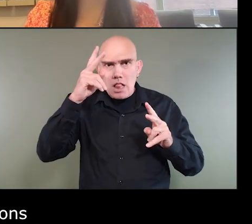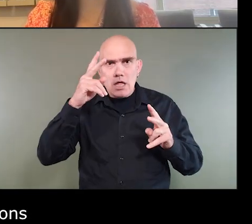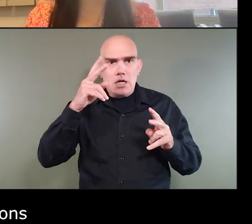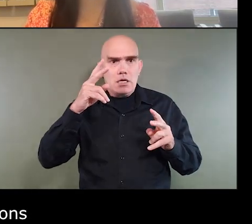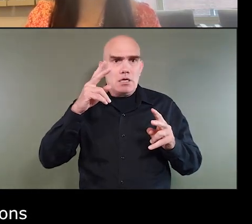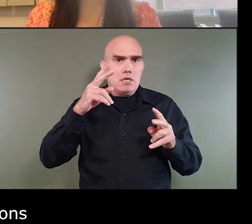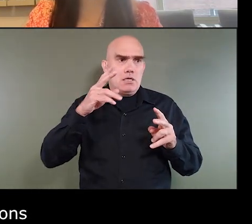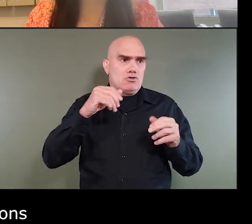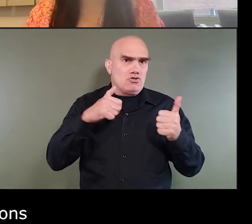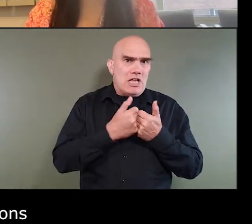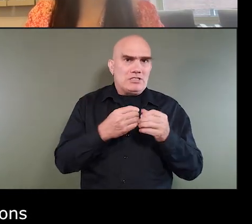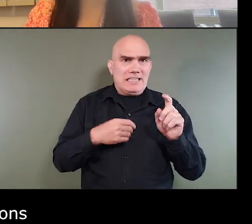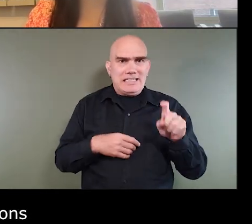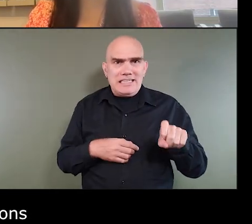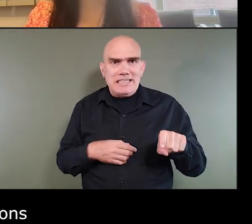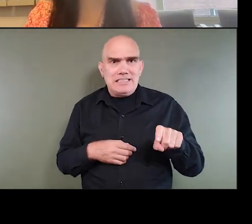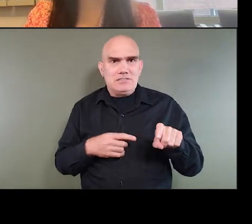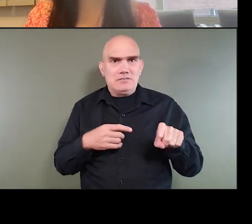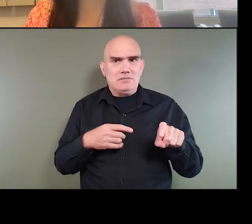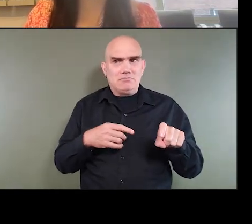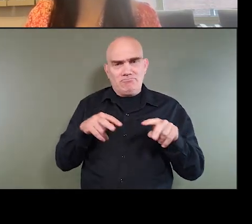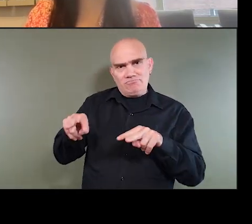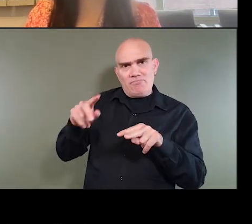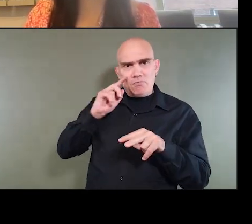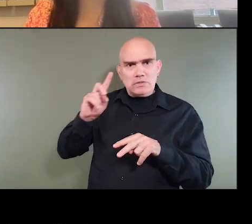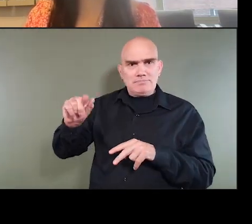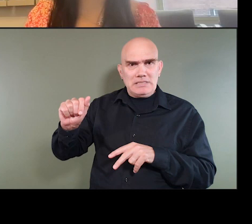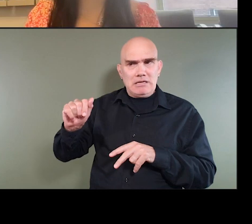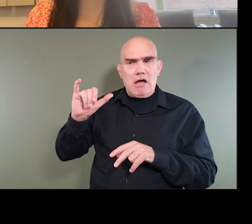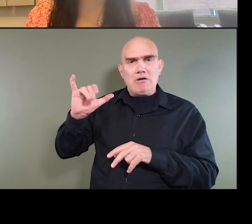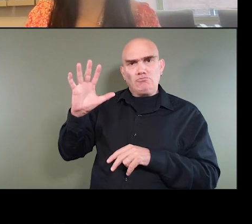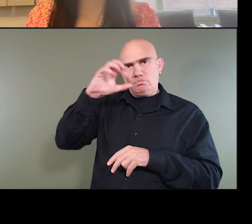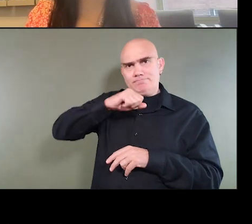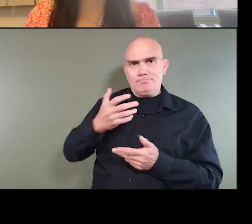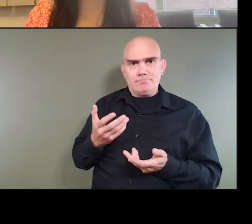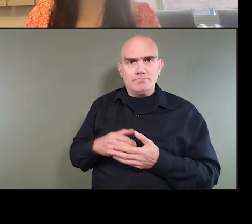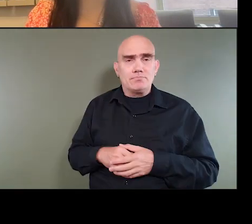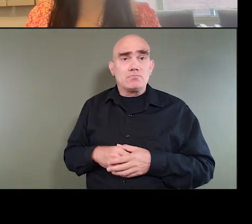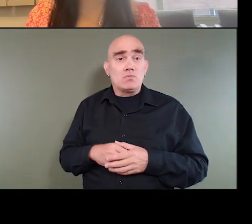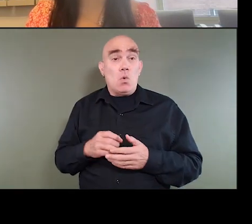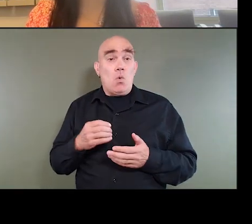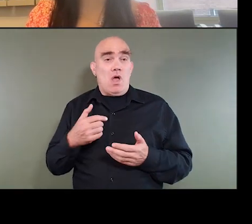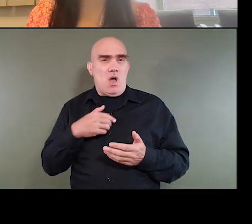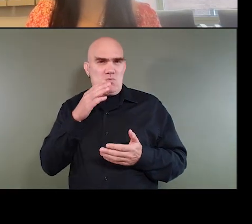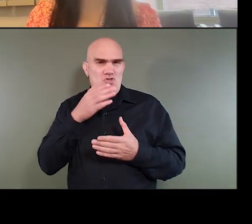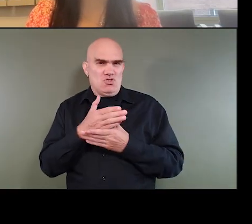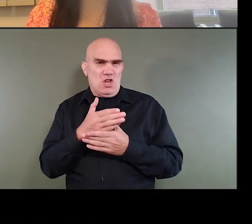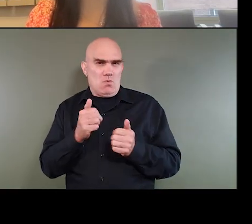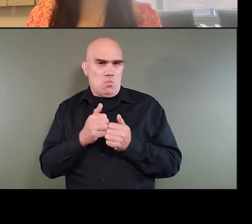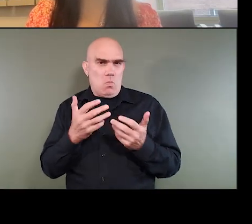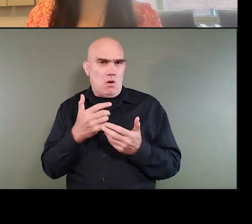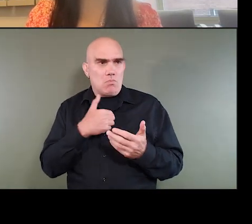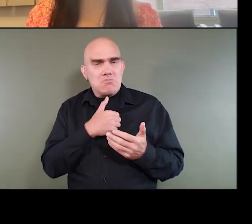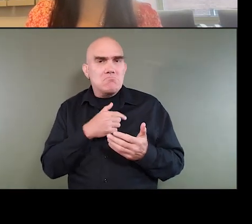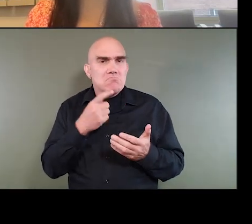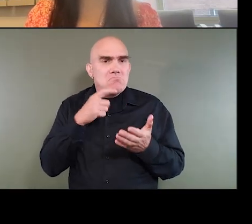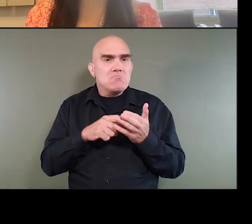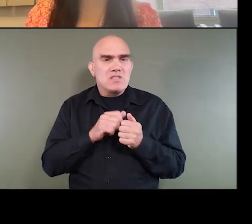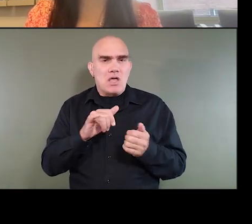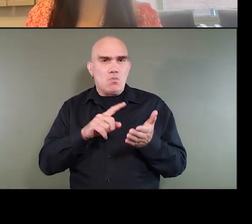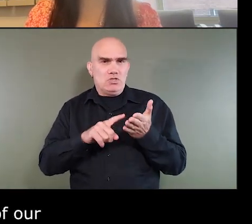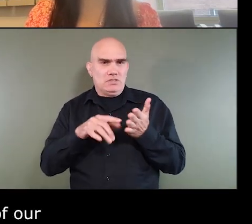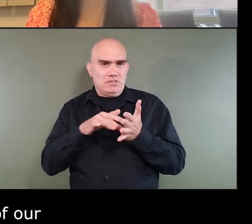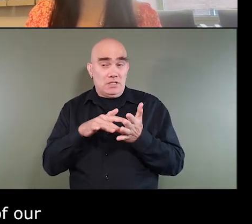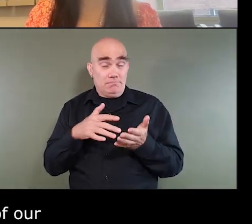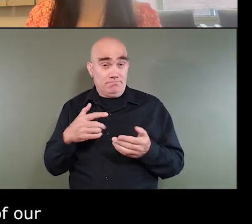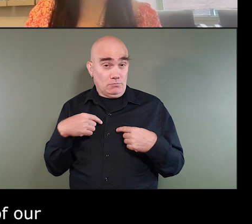misconceptions and challenges and needs. The impressions I'll share, in particular as related to the research study,